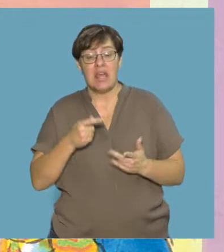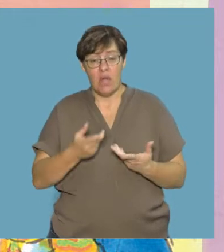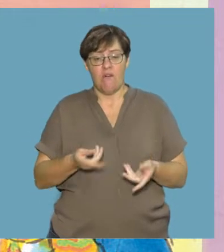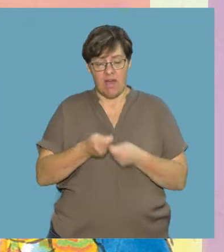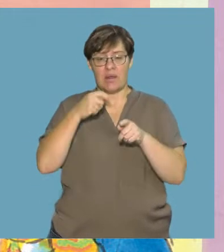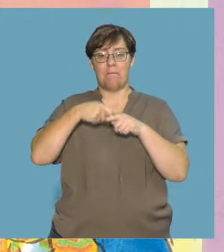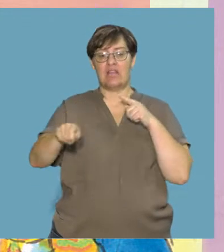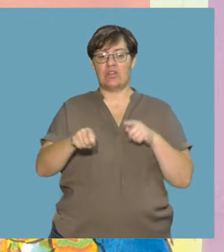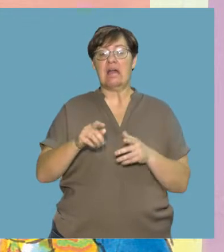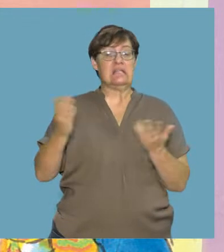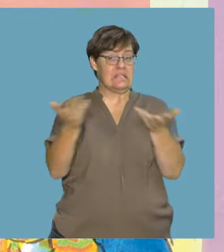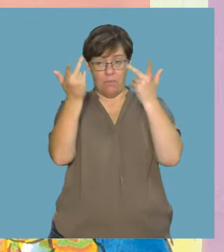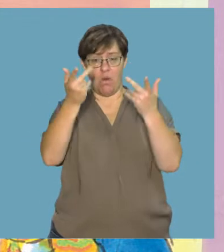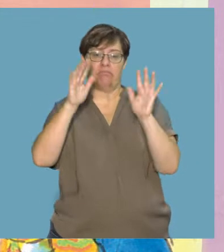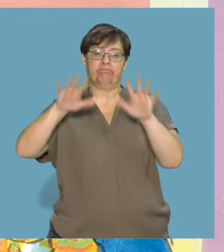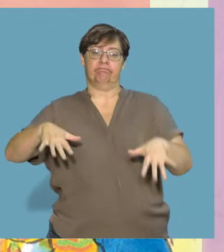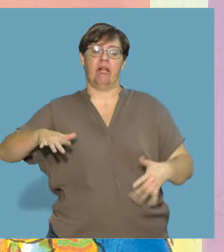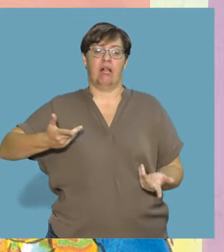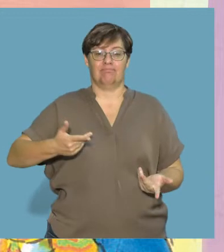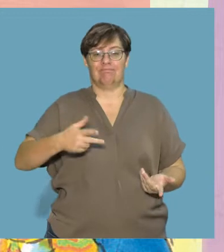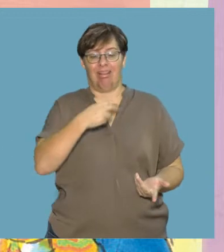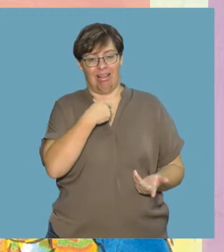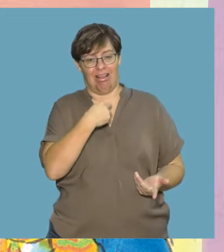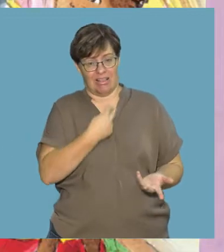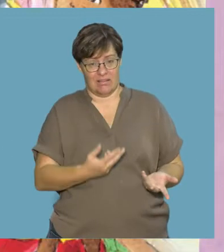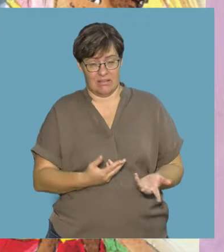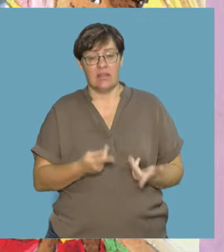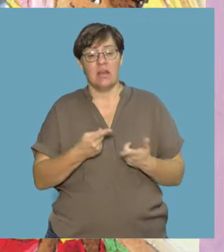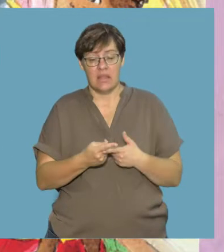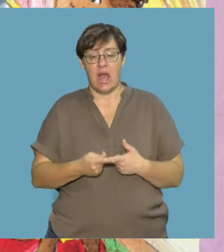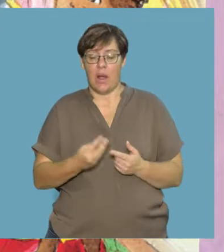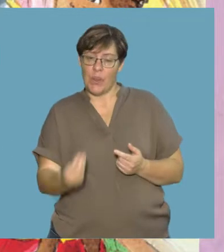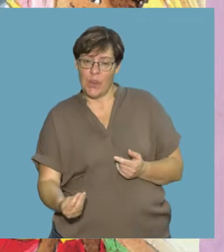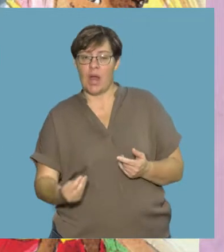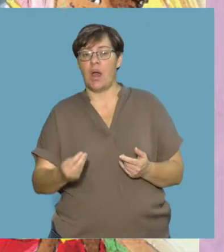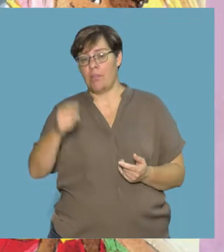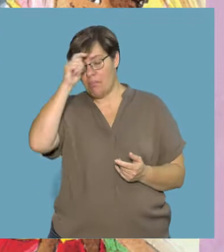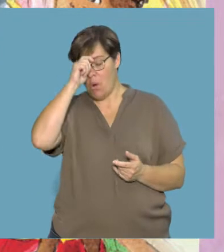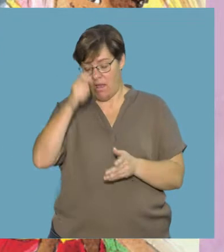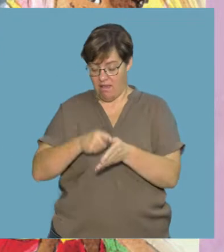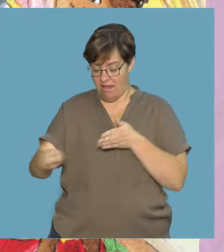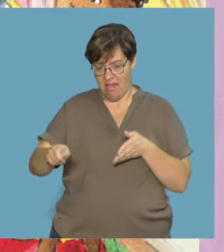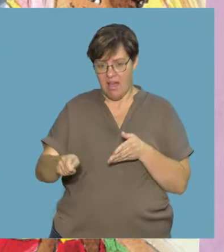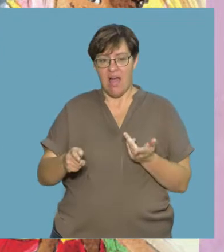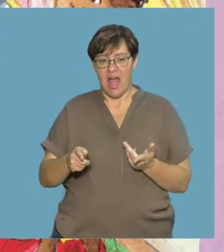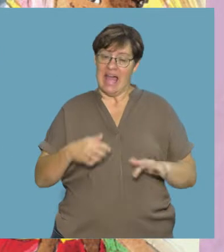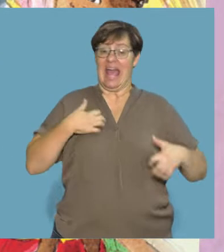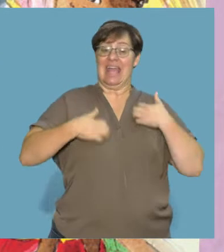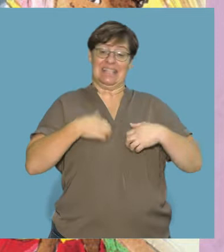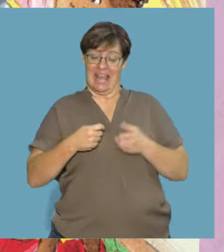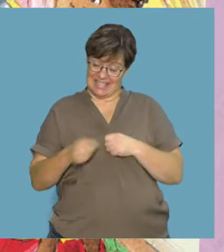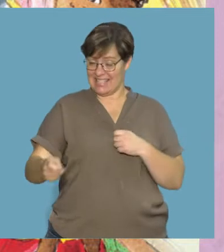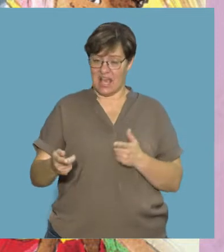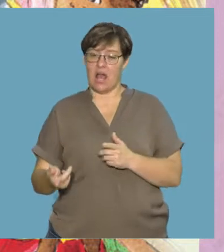found the matches that someone had carelessly left lying around. The little boy lit the stove and then, in his